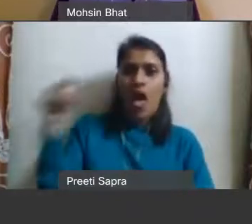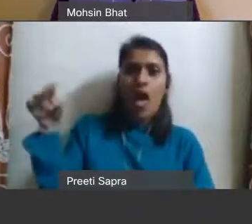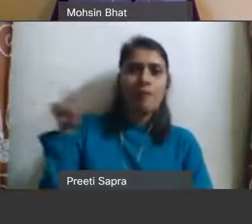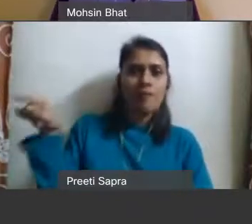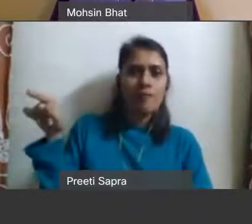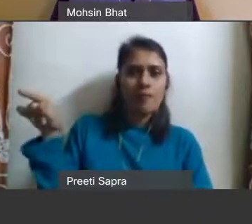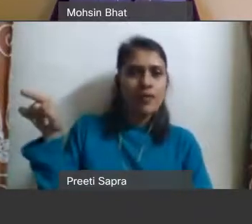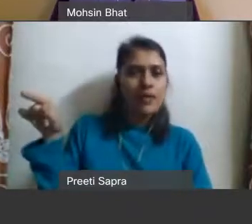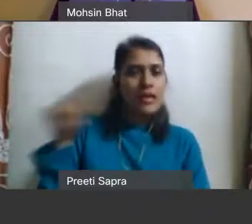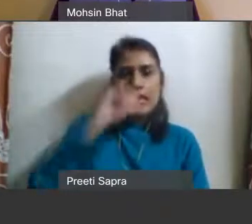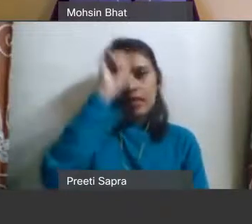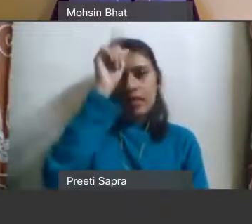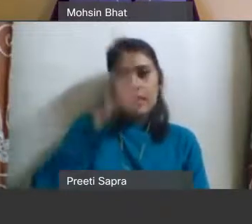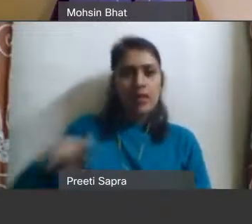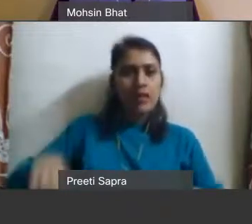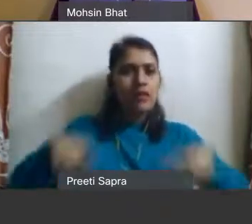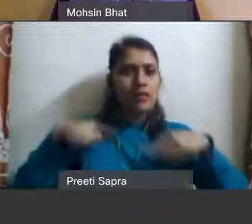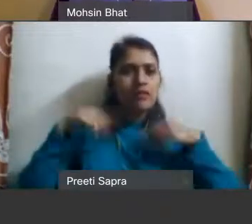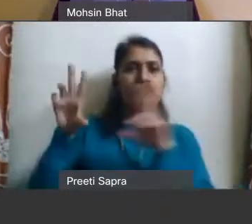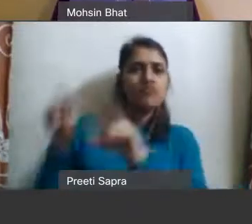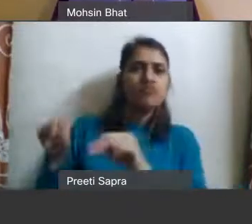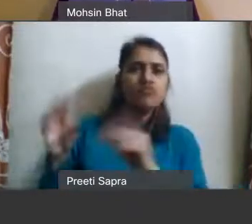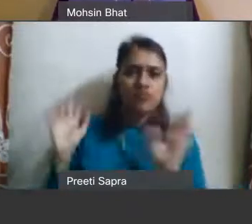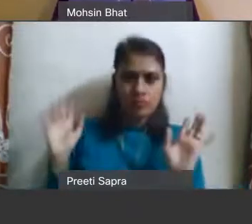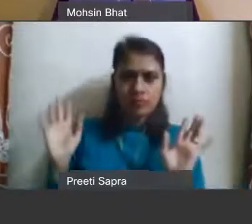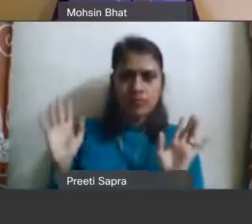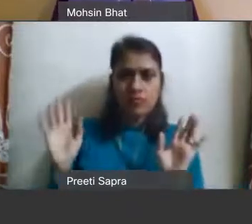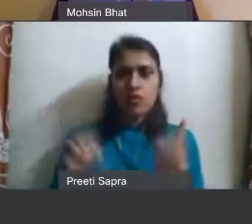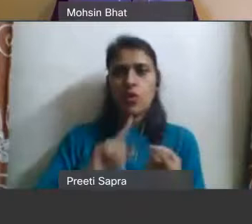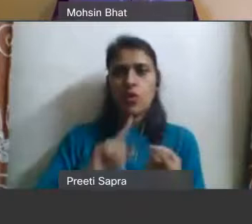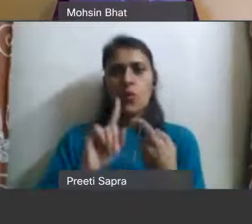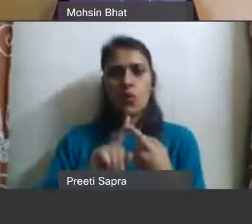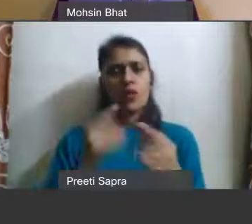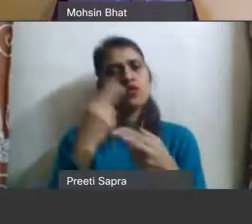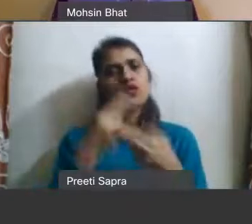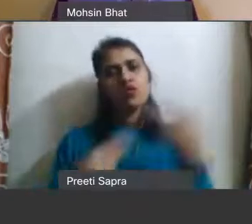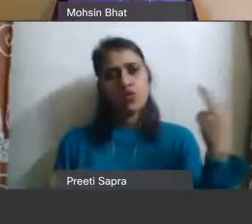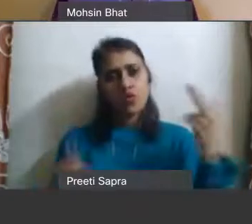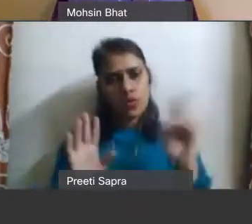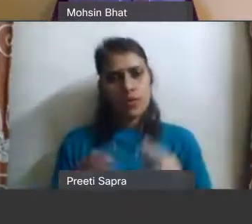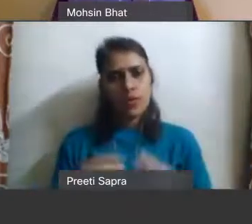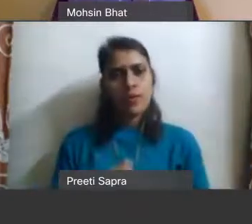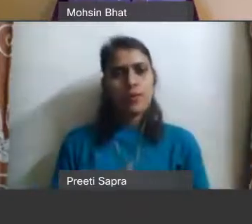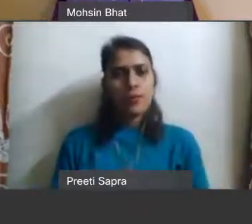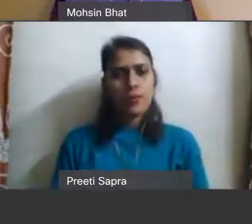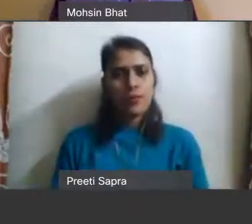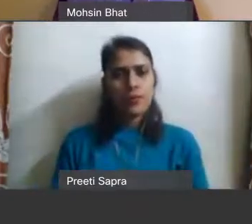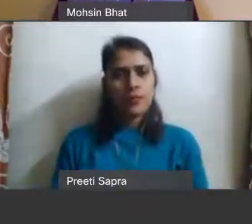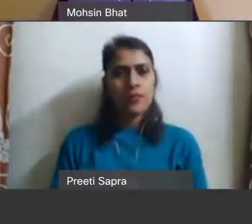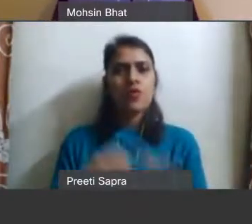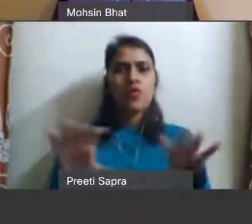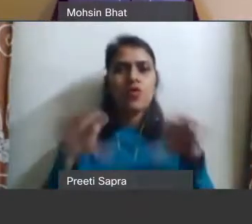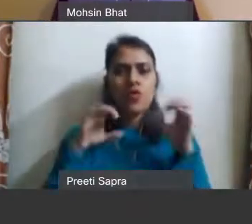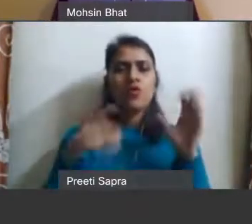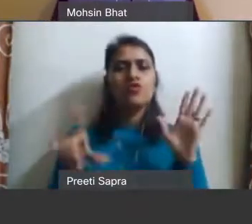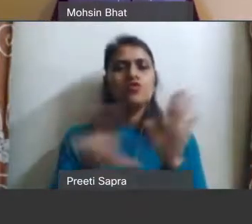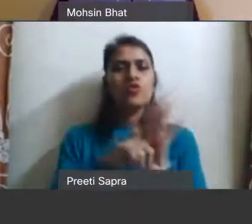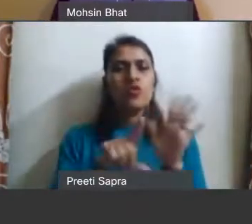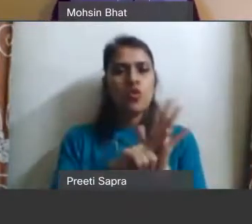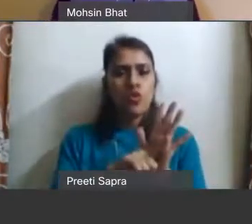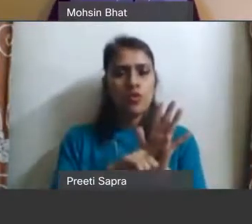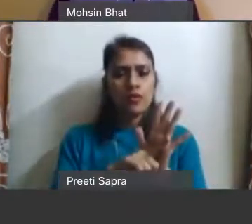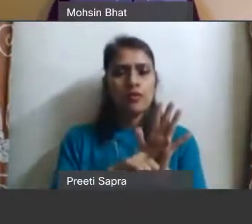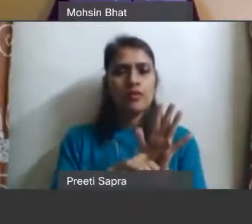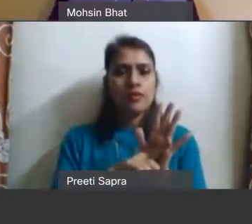non-citizens entitled to under the constitutional scheme? So one story we tell in our constitutional law sort of folklore